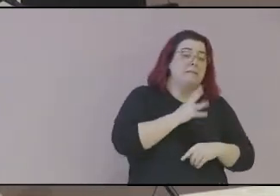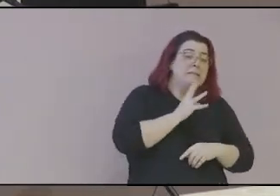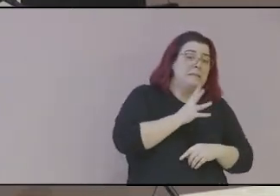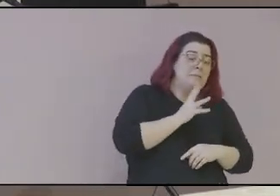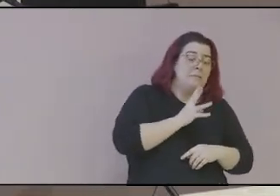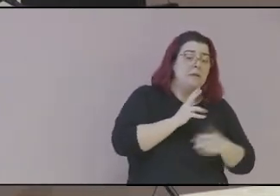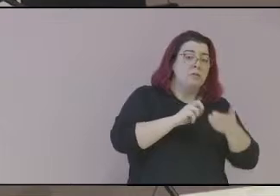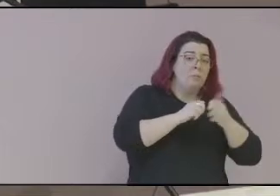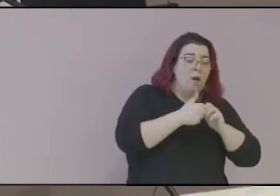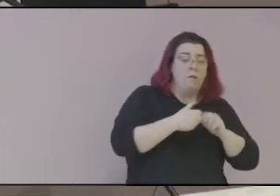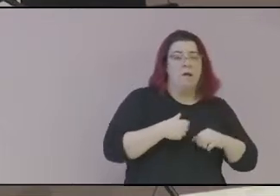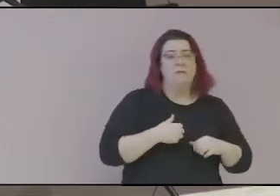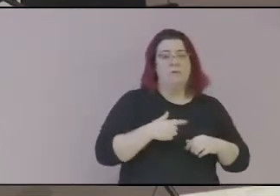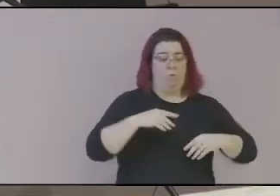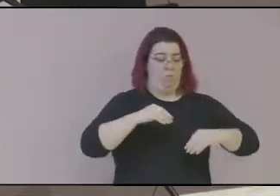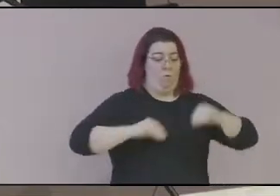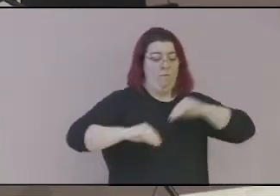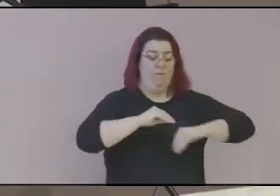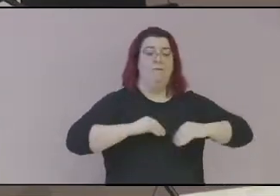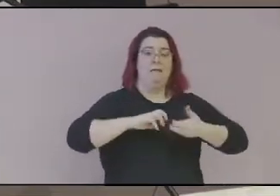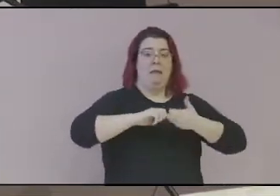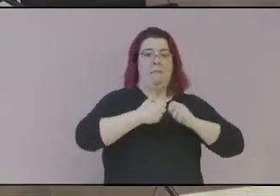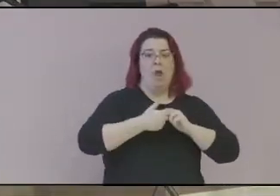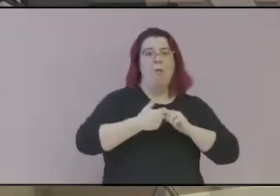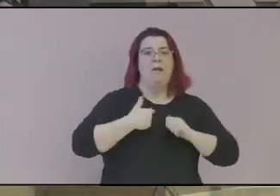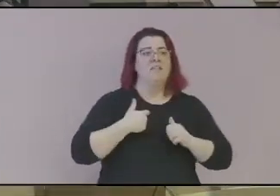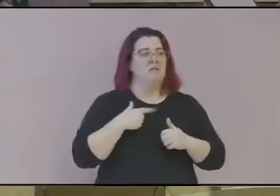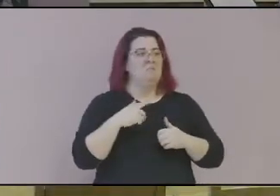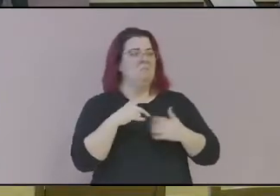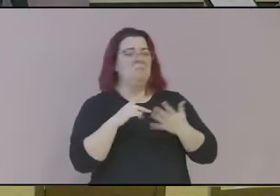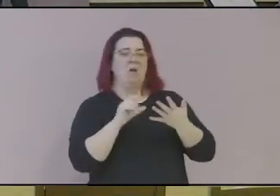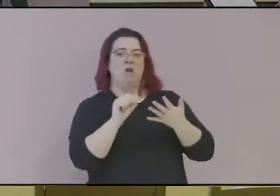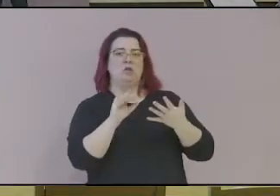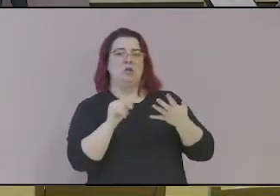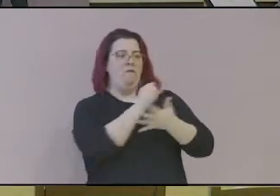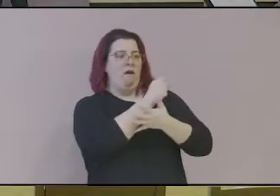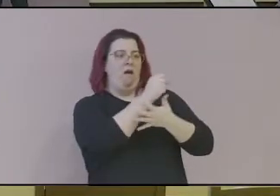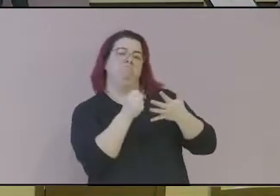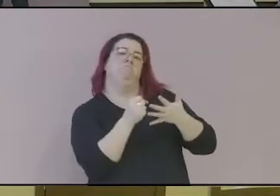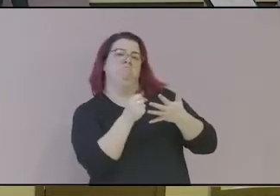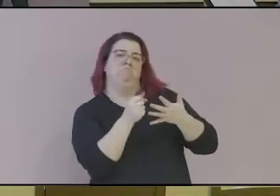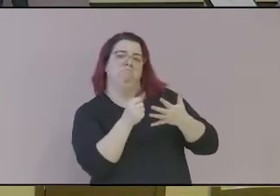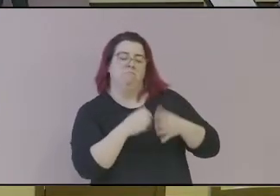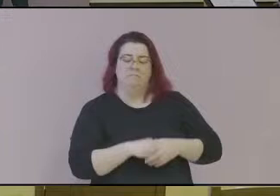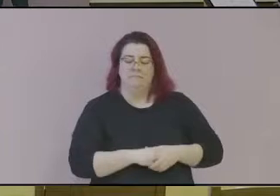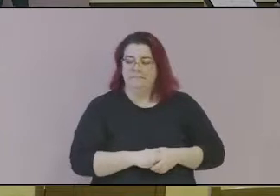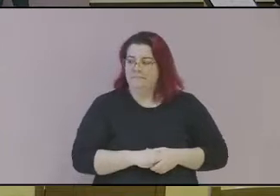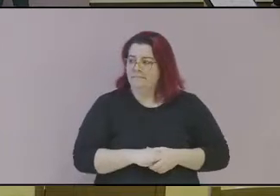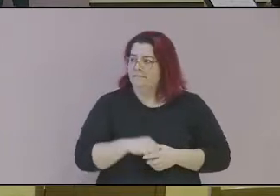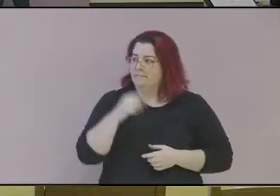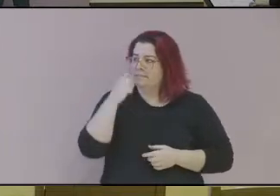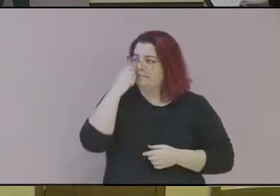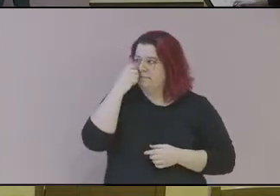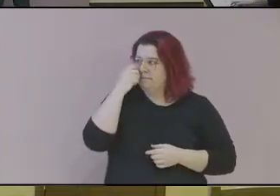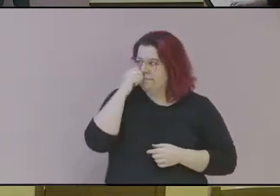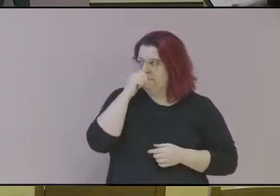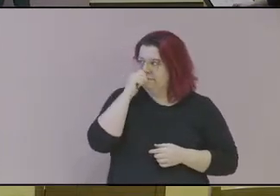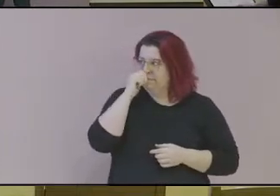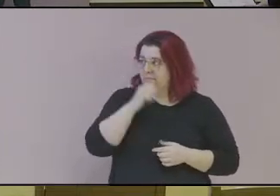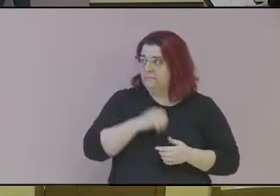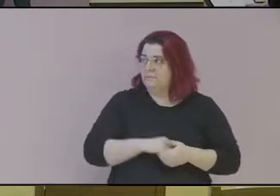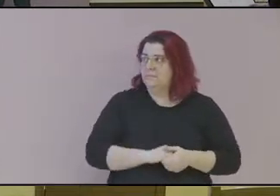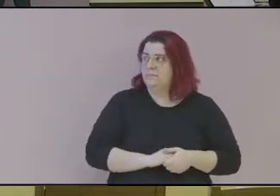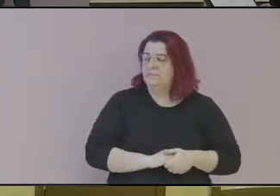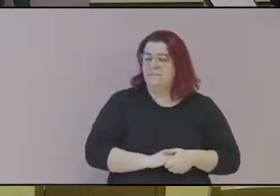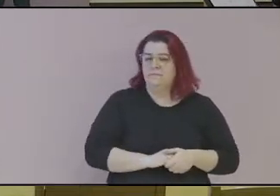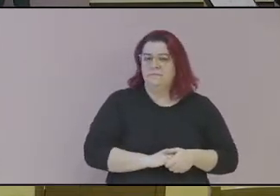lines, ethicists Harold Schmidt, Dorothy Roberts, and Nwamaka Enyana have highlighted racial